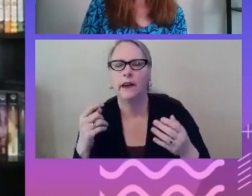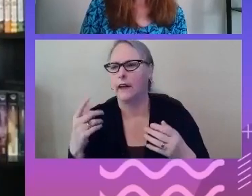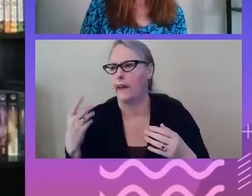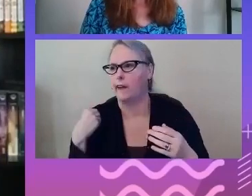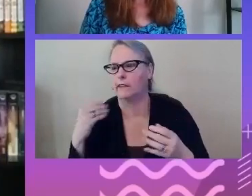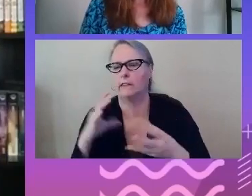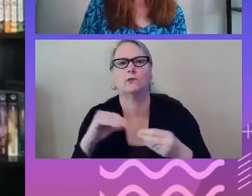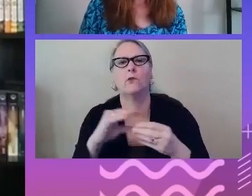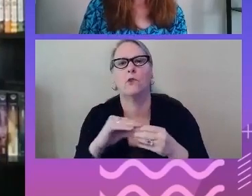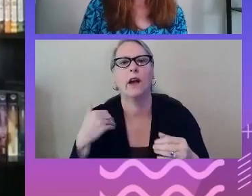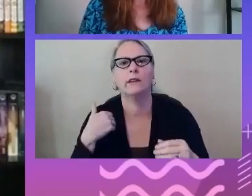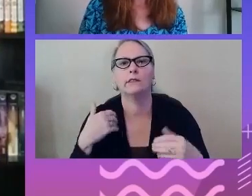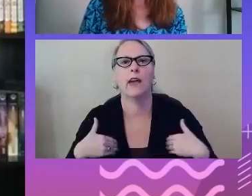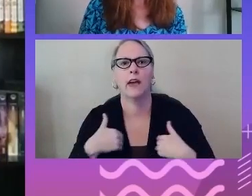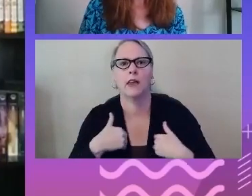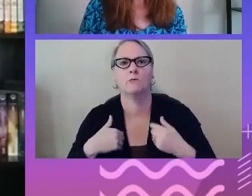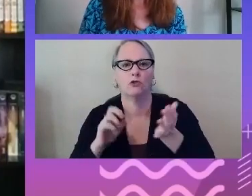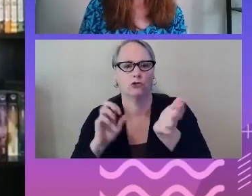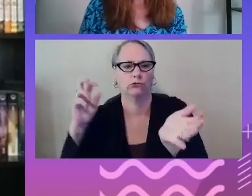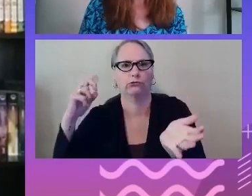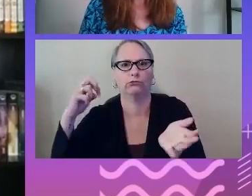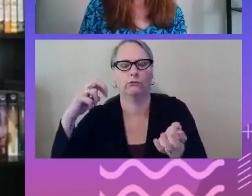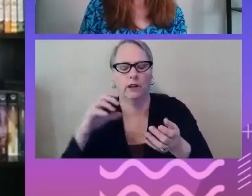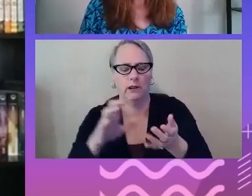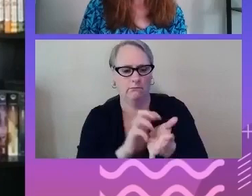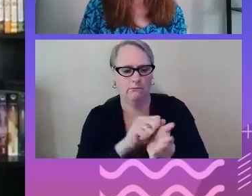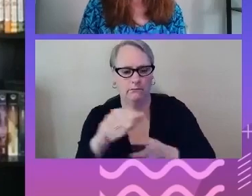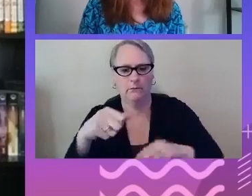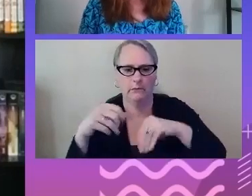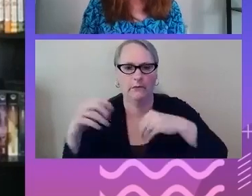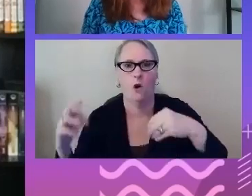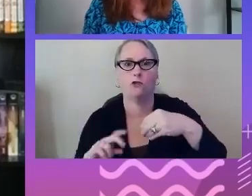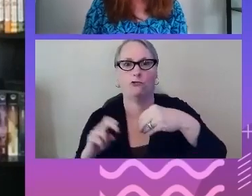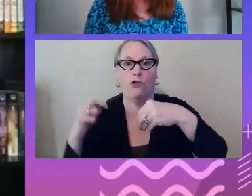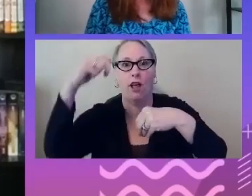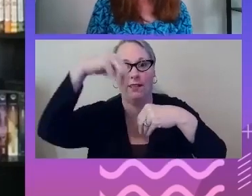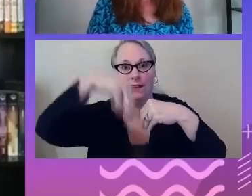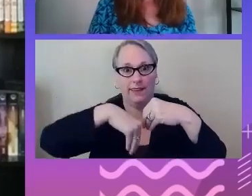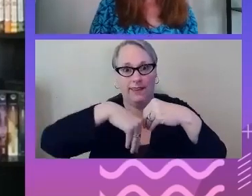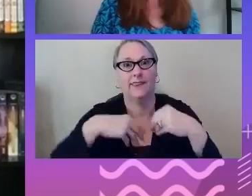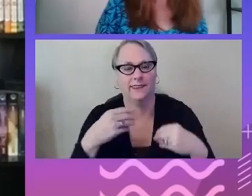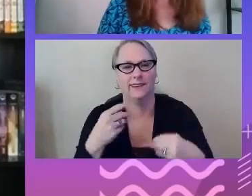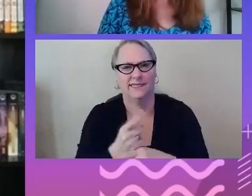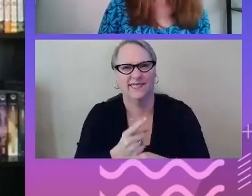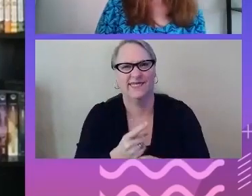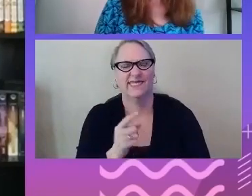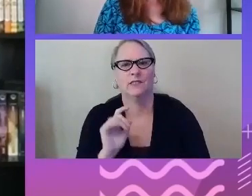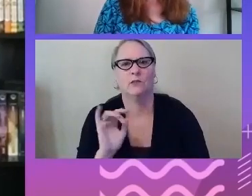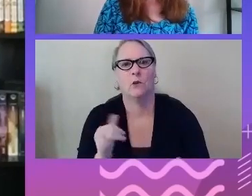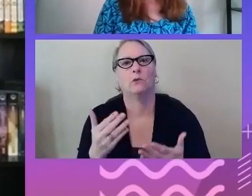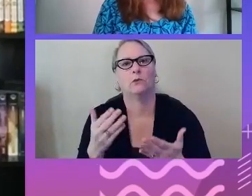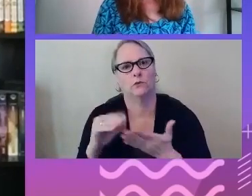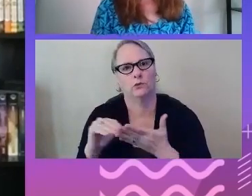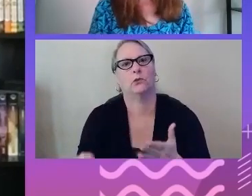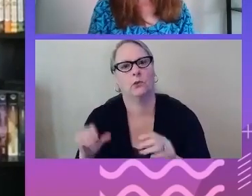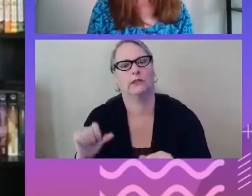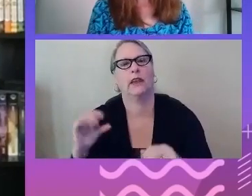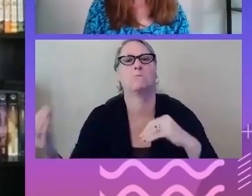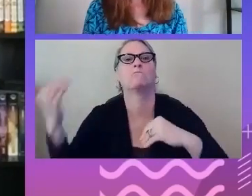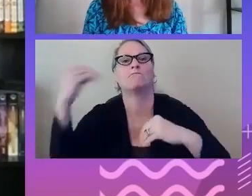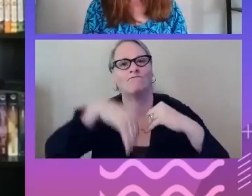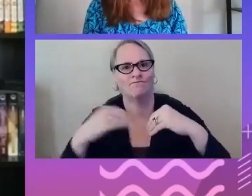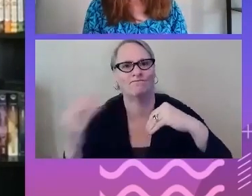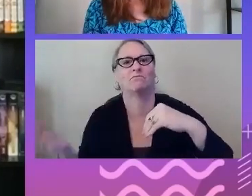had, right, to be part of the story as it's happening. Those are good kind of action and expression things for students. And then